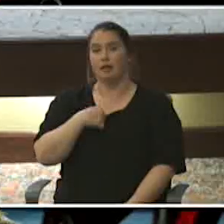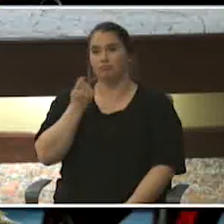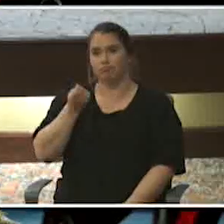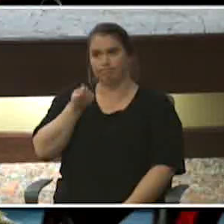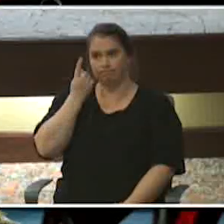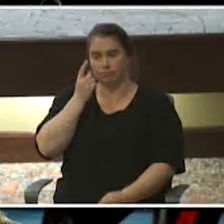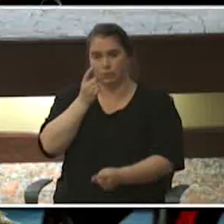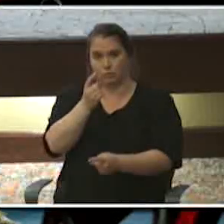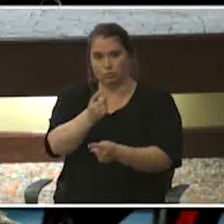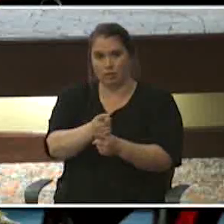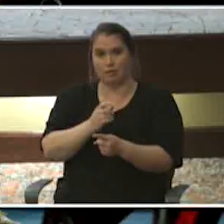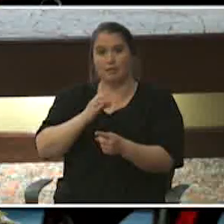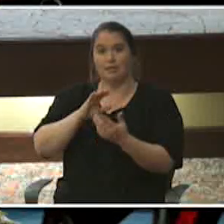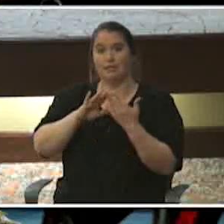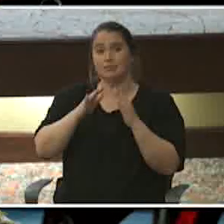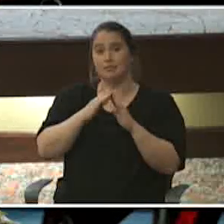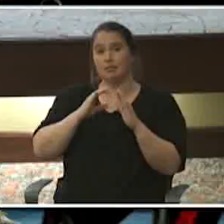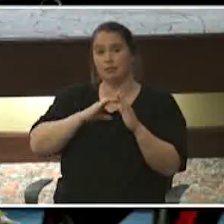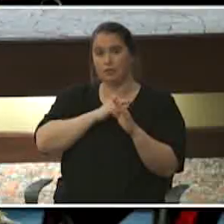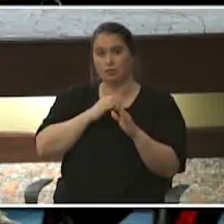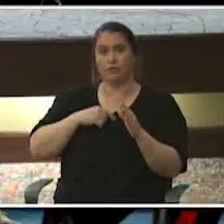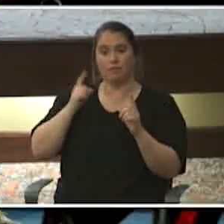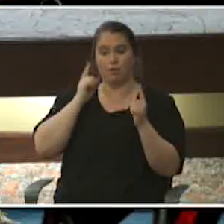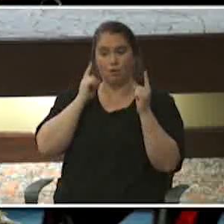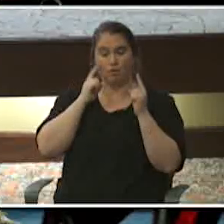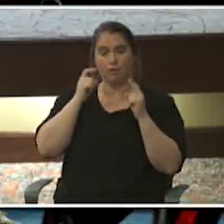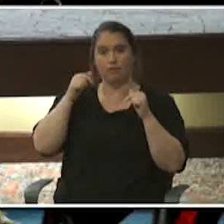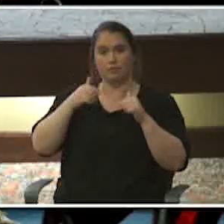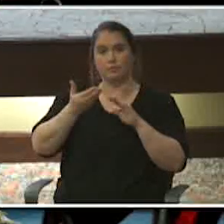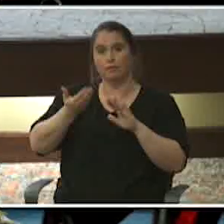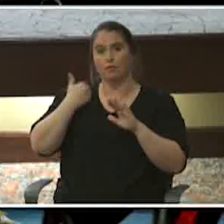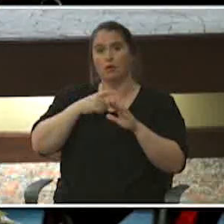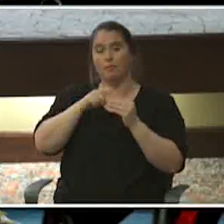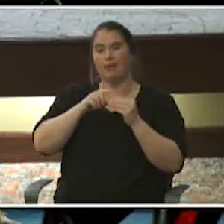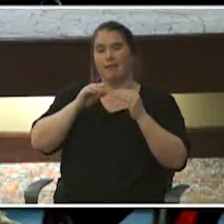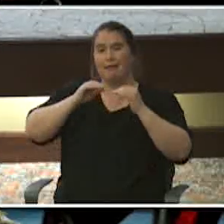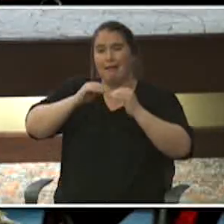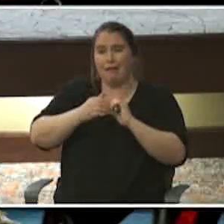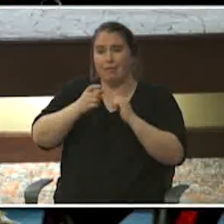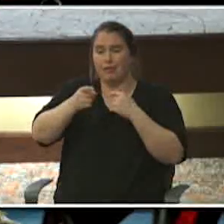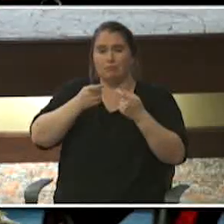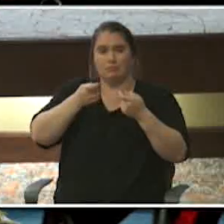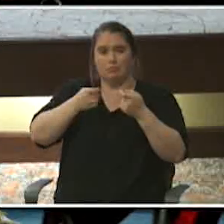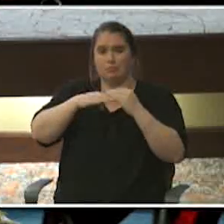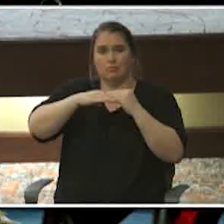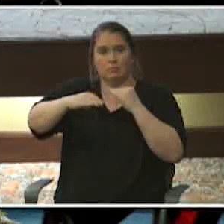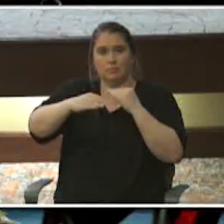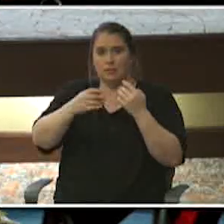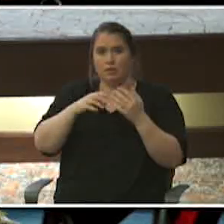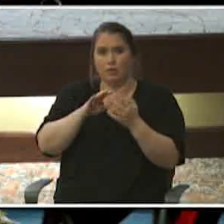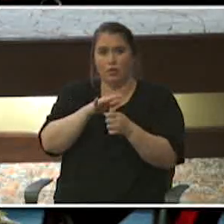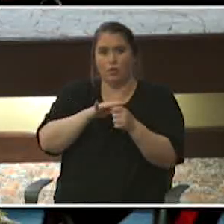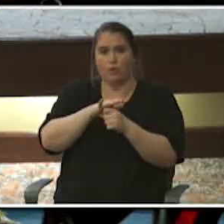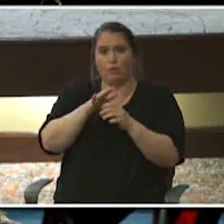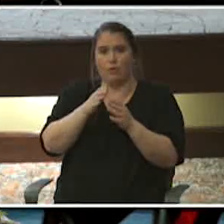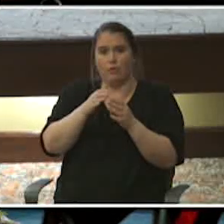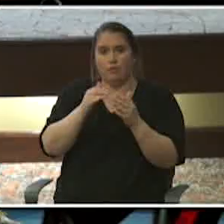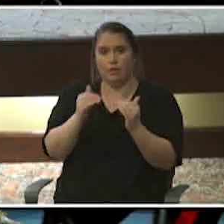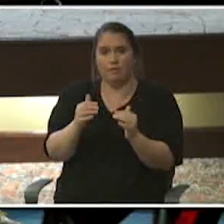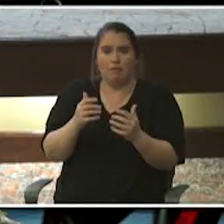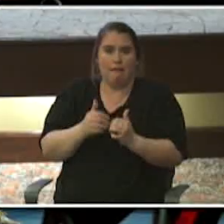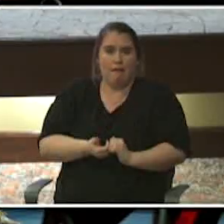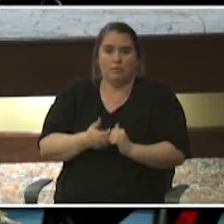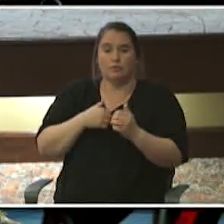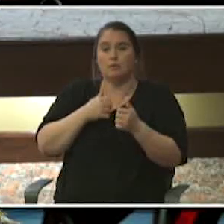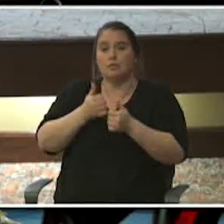that City Council has possibly heard some of this before on why municipalities even bother to regulate at the local level. So I'll just hit on each